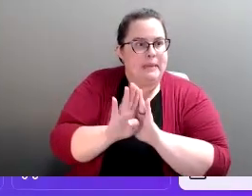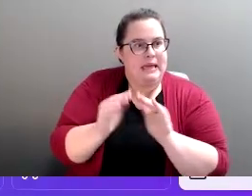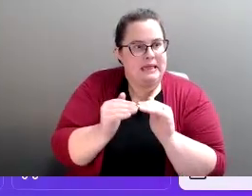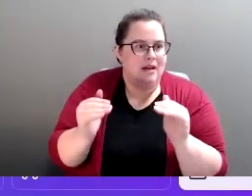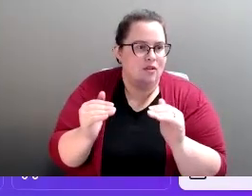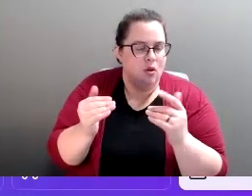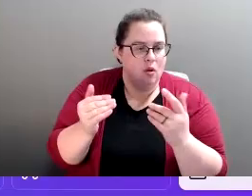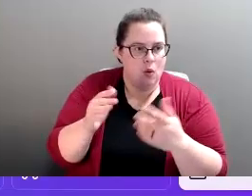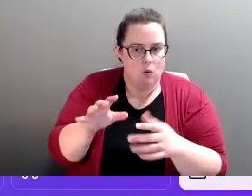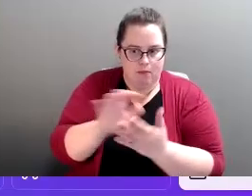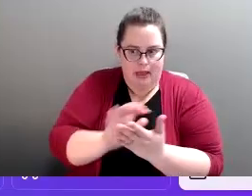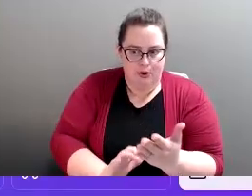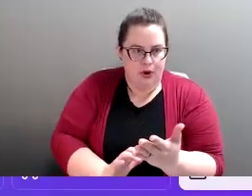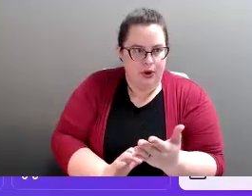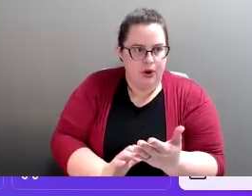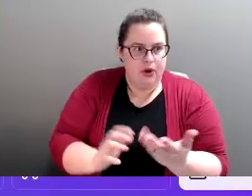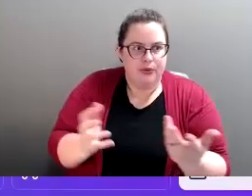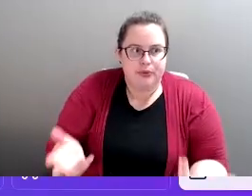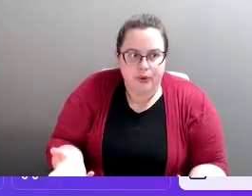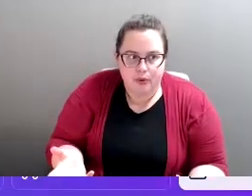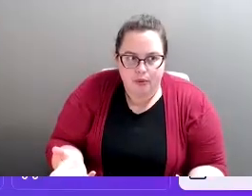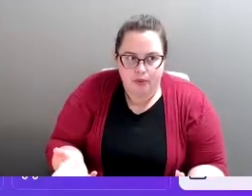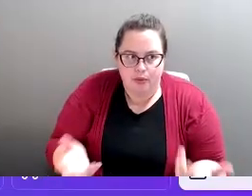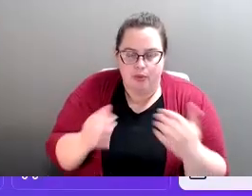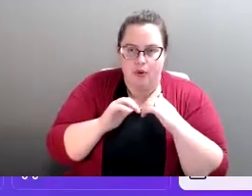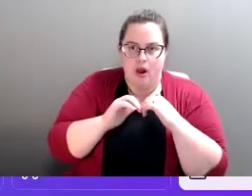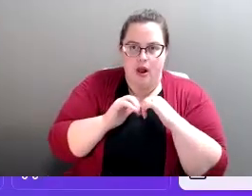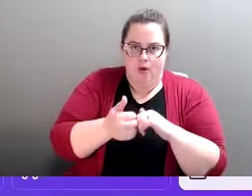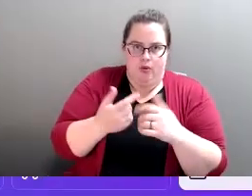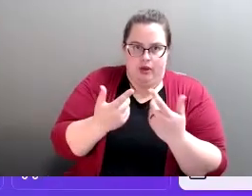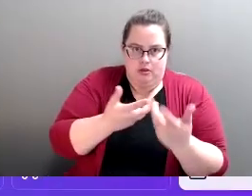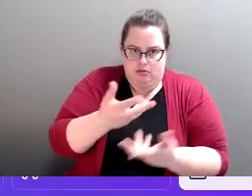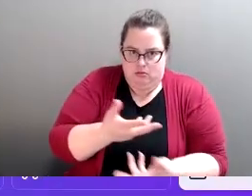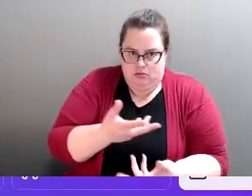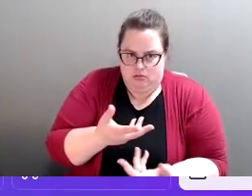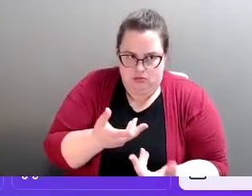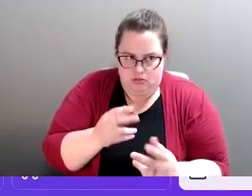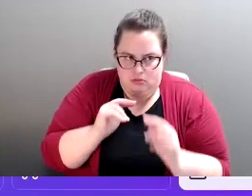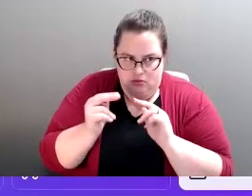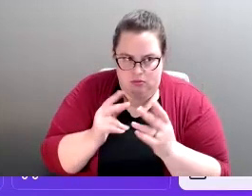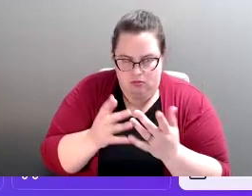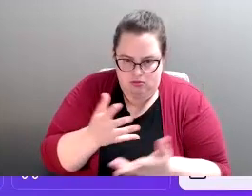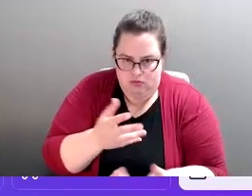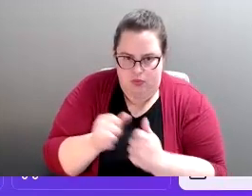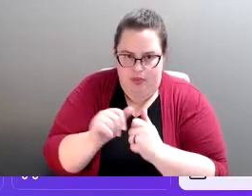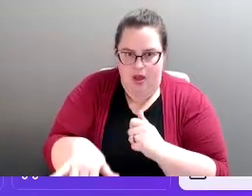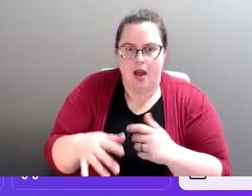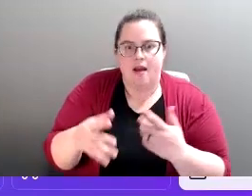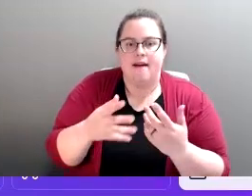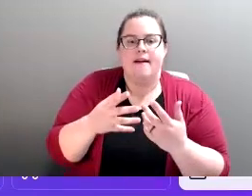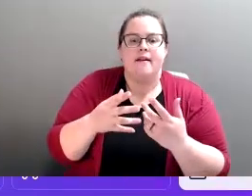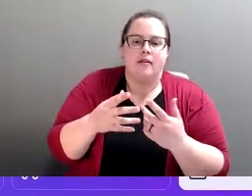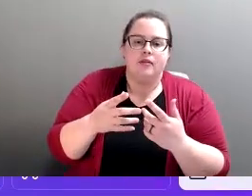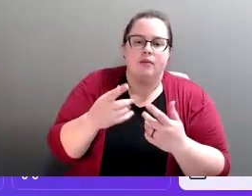we deal with that? And I know we've had some interesting conversations around that, but for me, I think one of the things I see is that we're going to